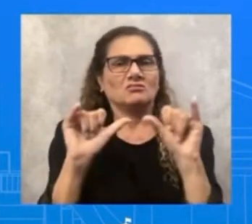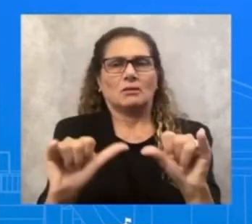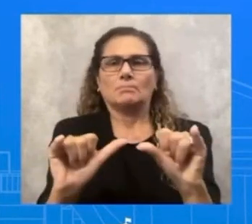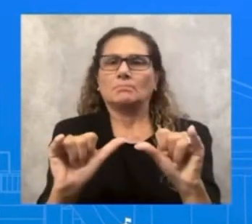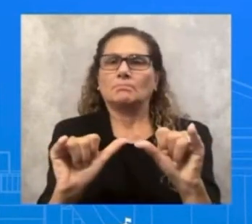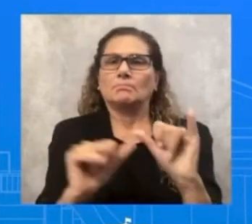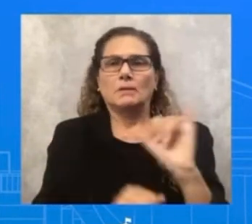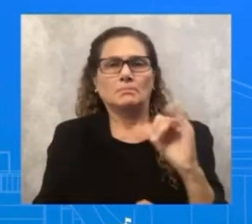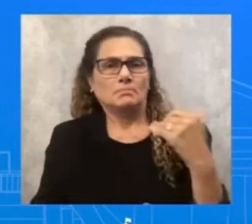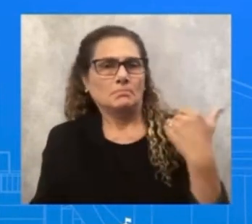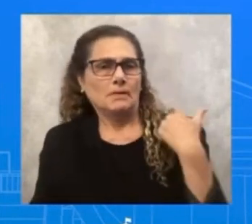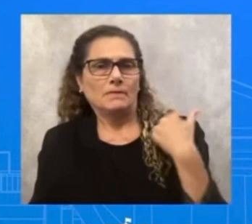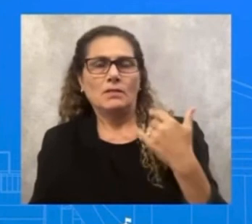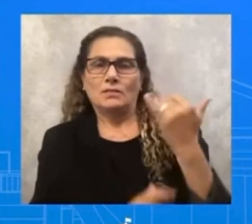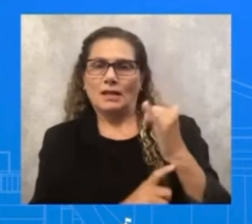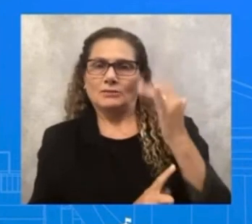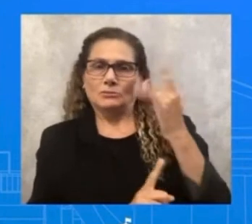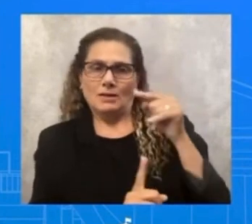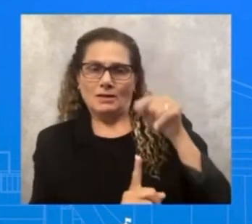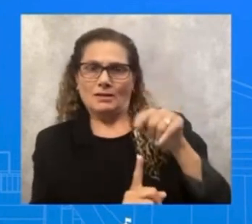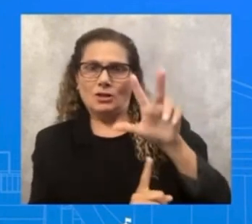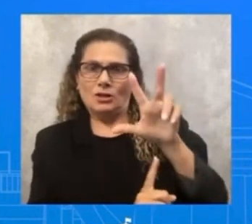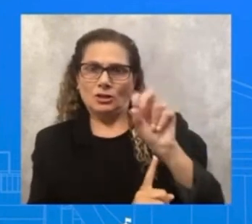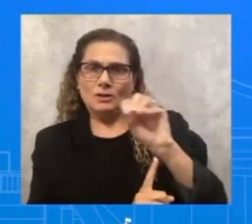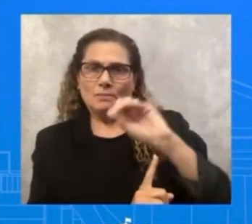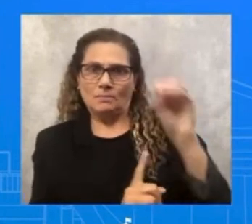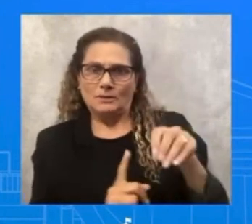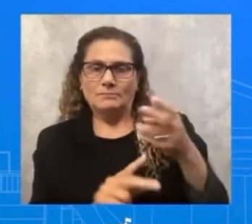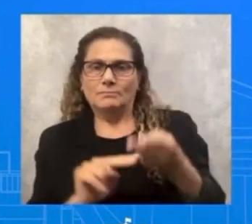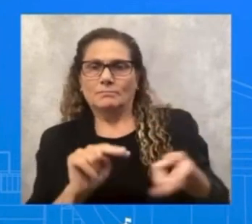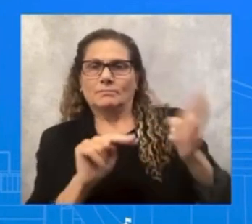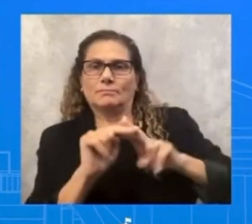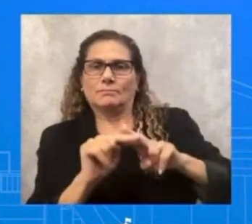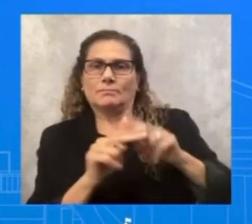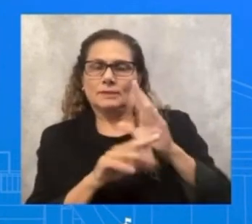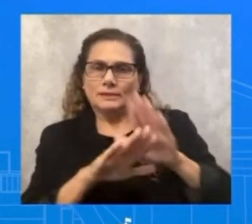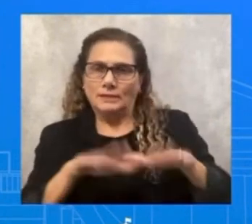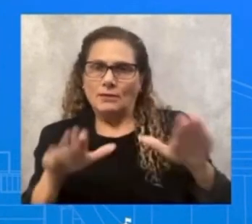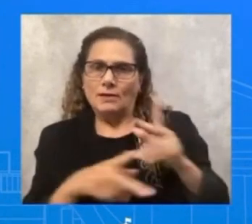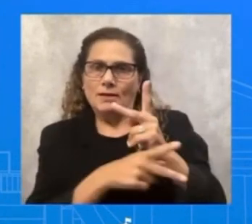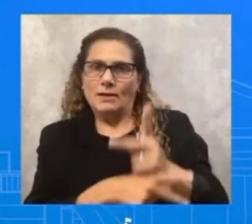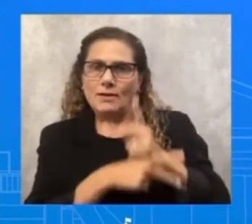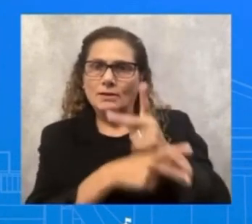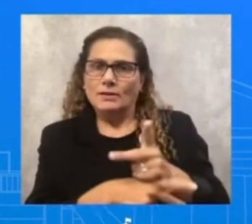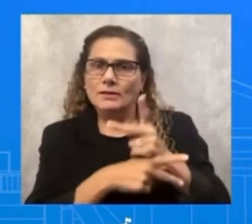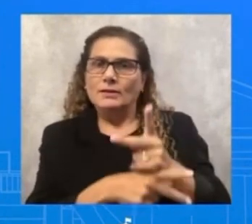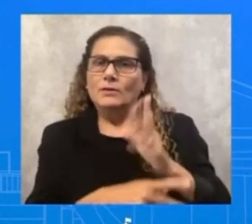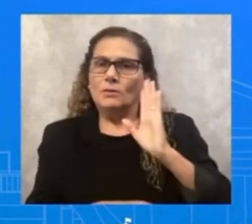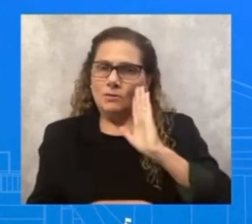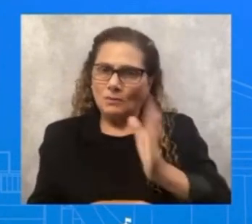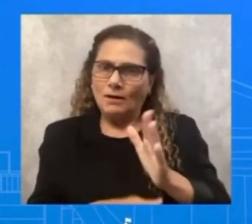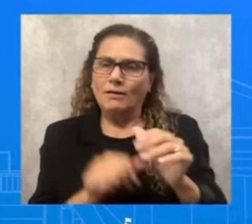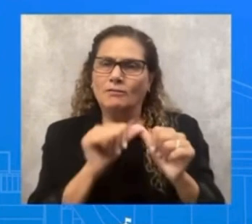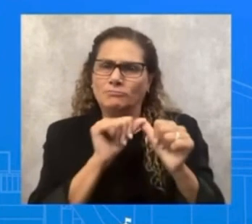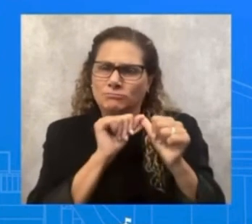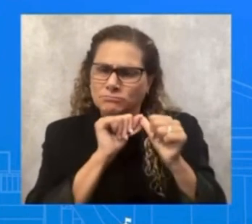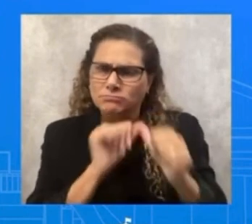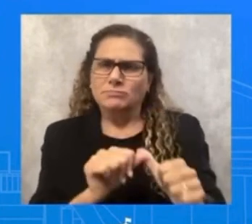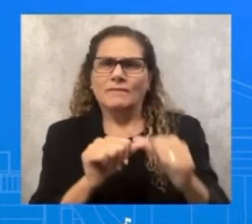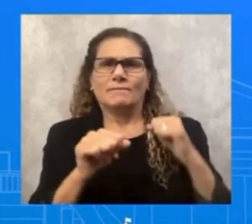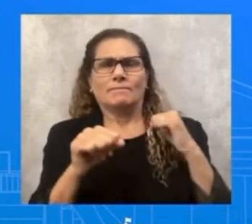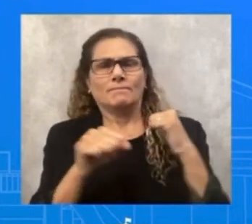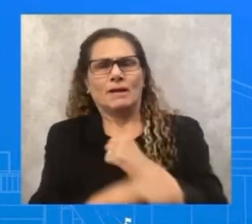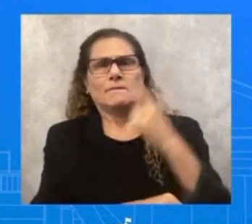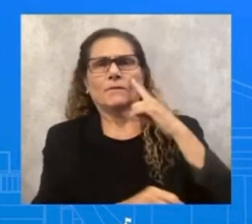in childcare in the last year appropriation. But we are continue to fight for those provisions, and that is another reason why he took